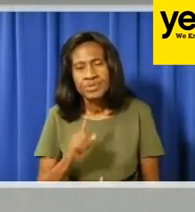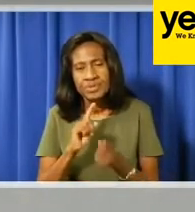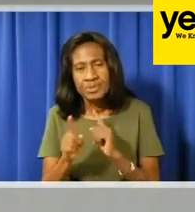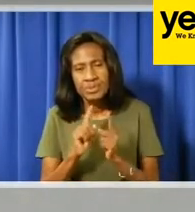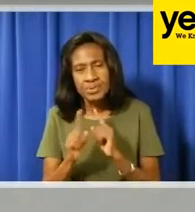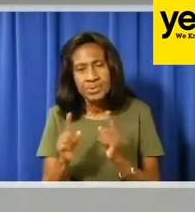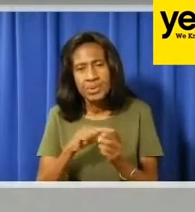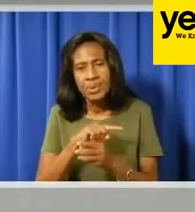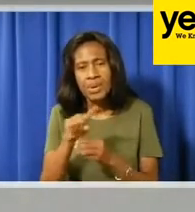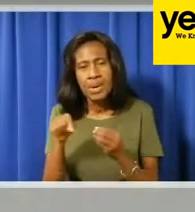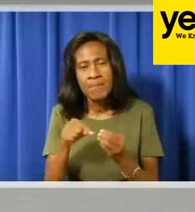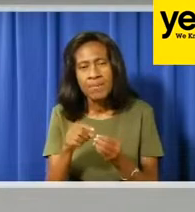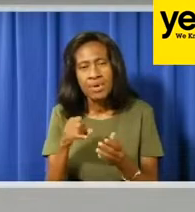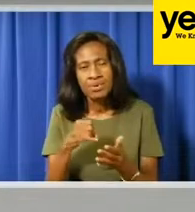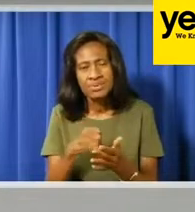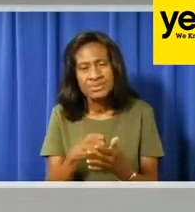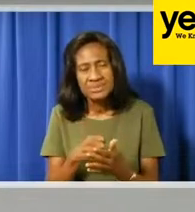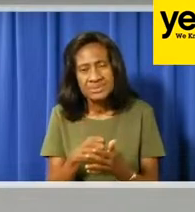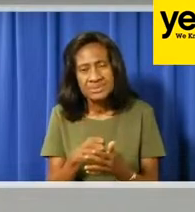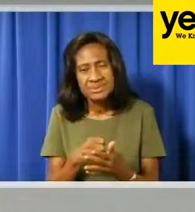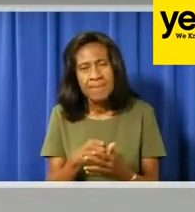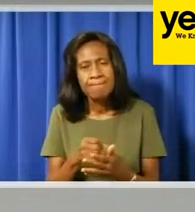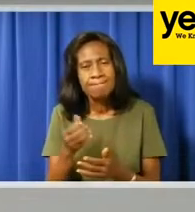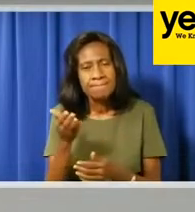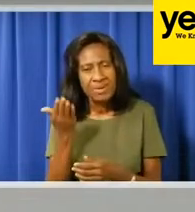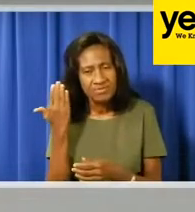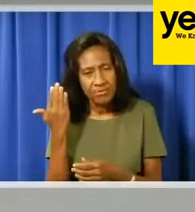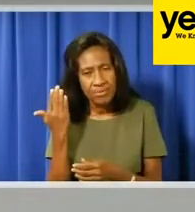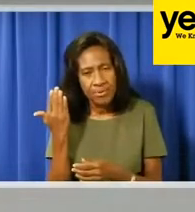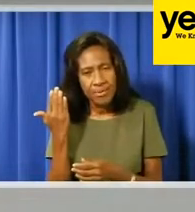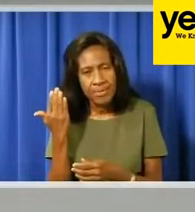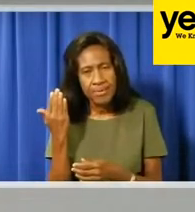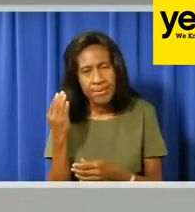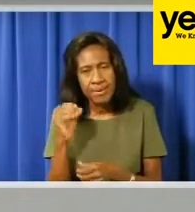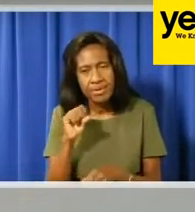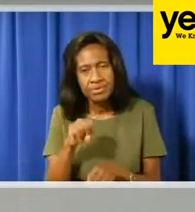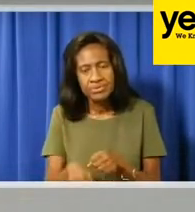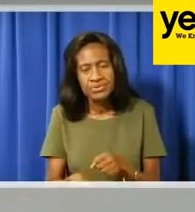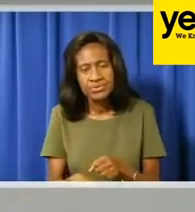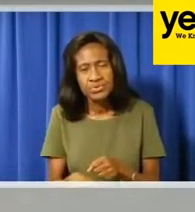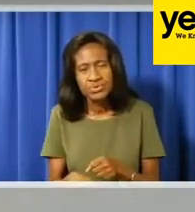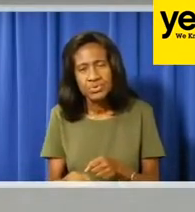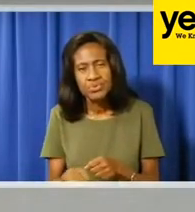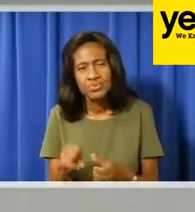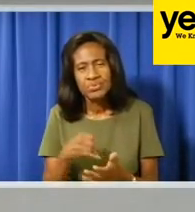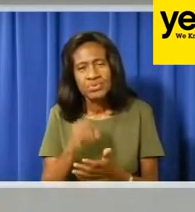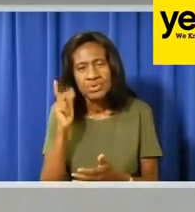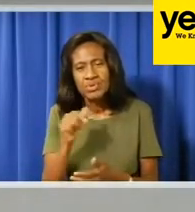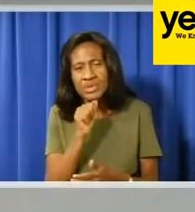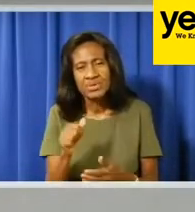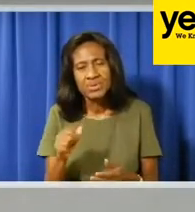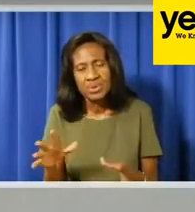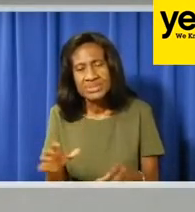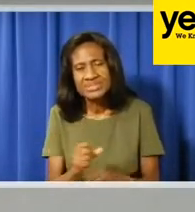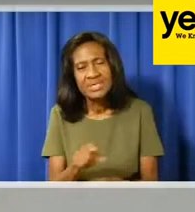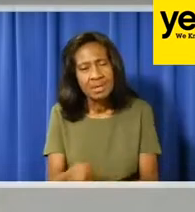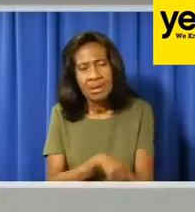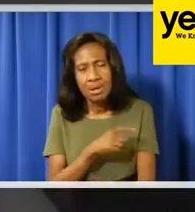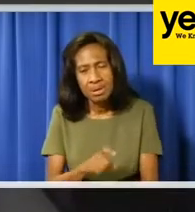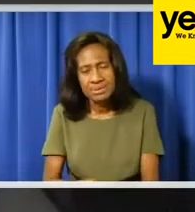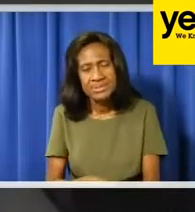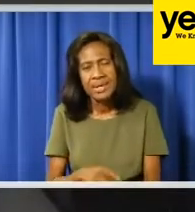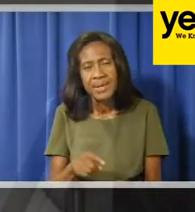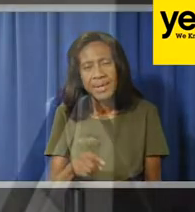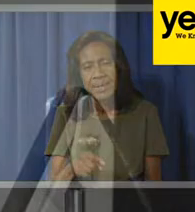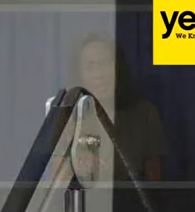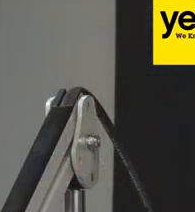some time now, so I don't think it's going to require a lot of consultation time. Thank you. The only other thing